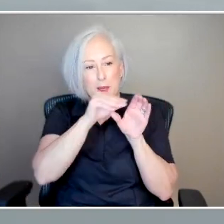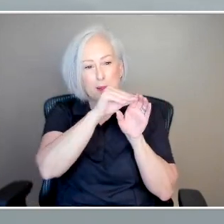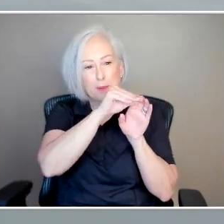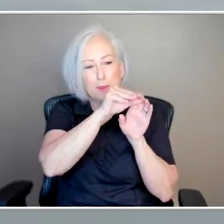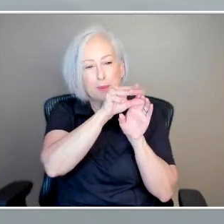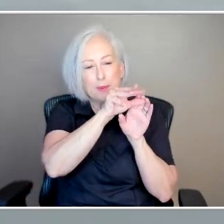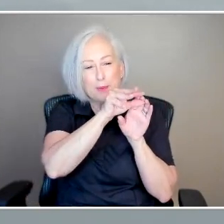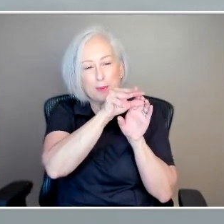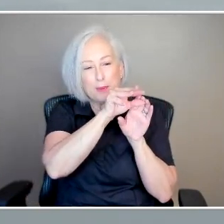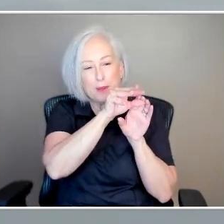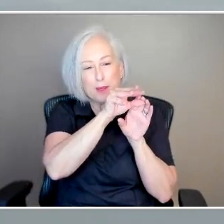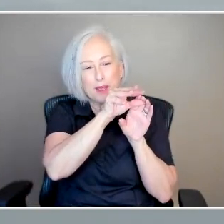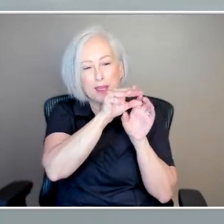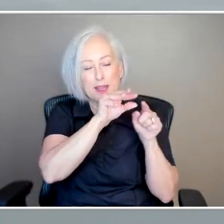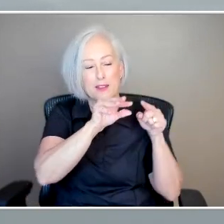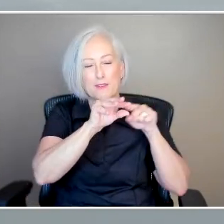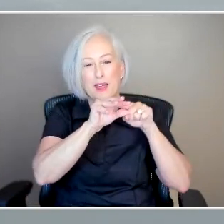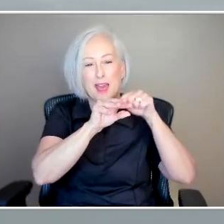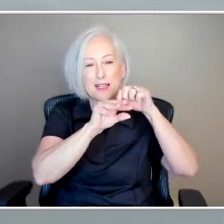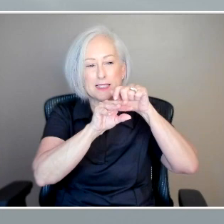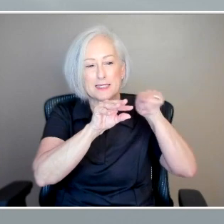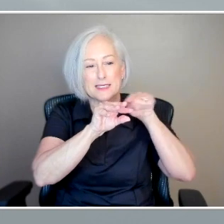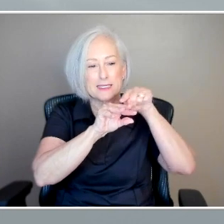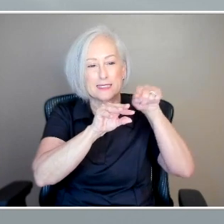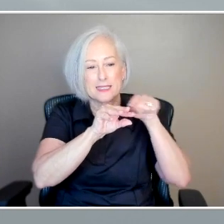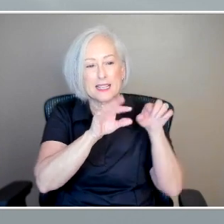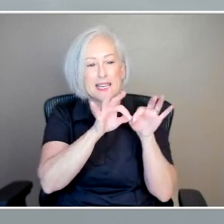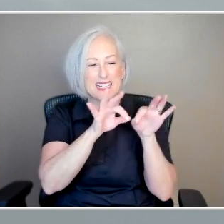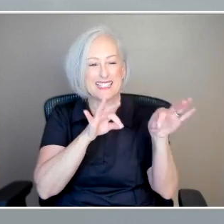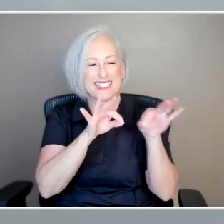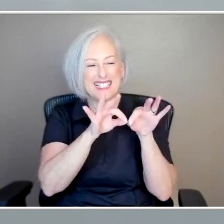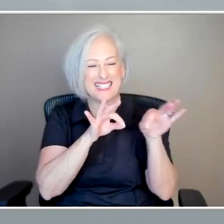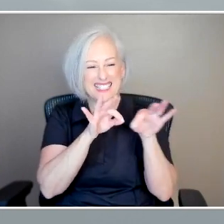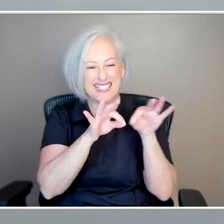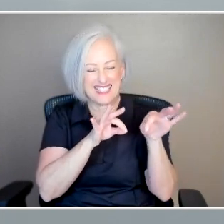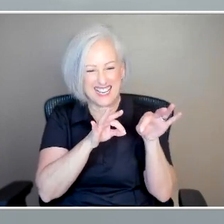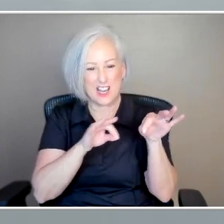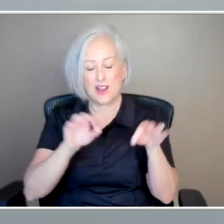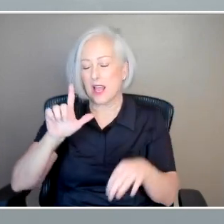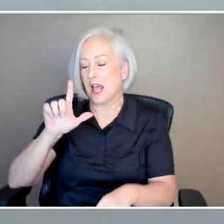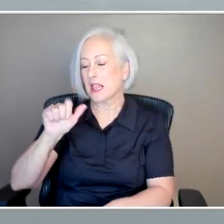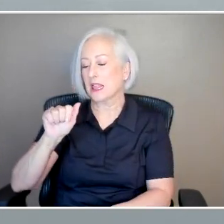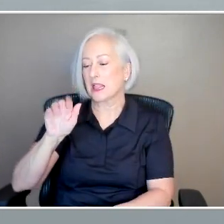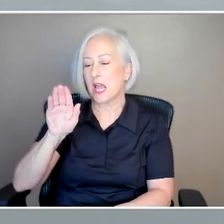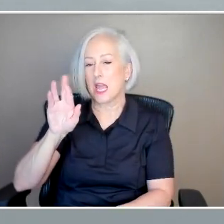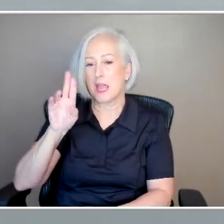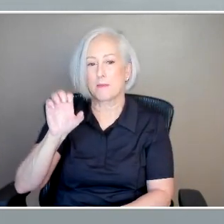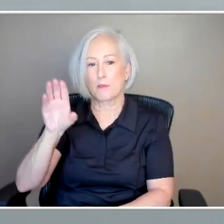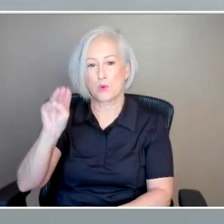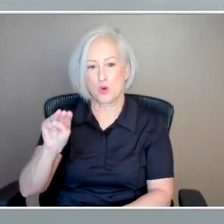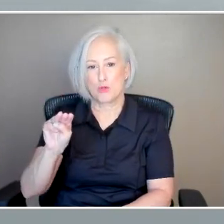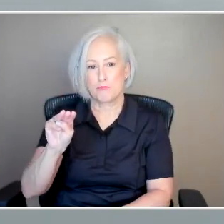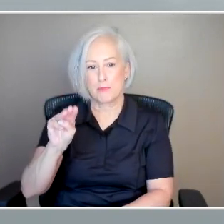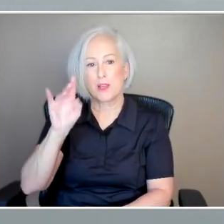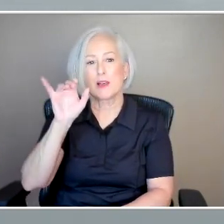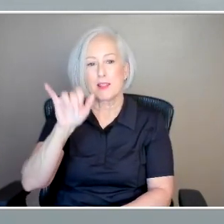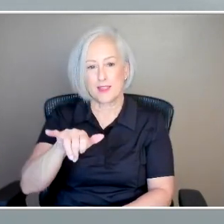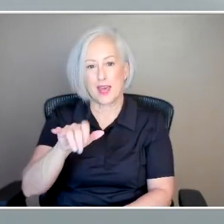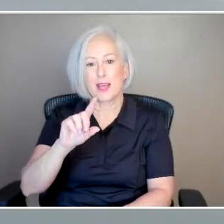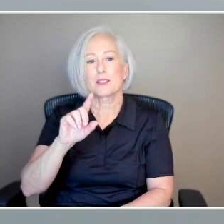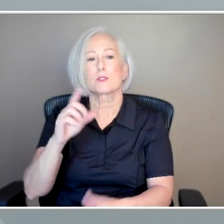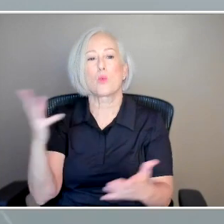what FAI causes. It causes tears in the labrum or the gasket seal, and that's what causes pain. And so